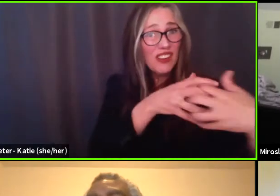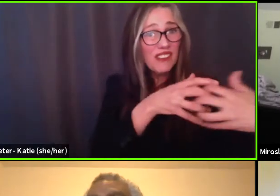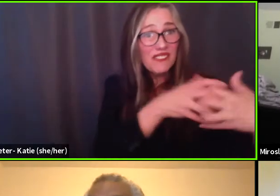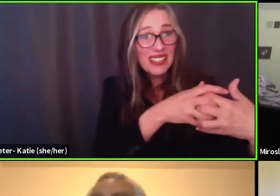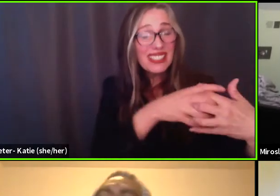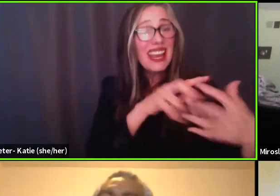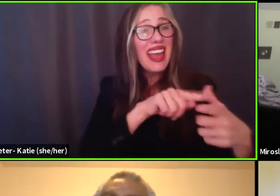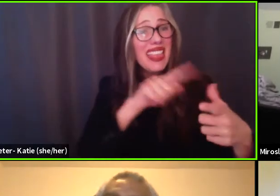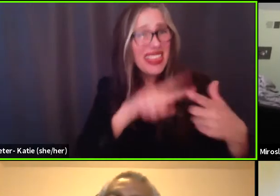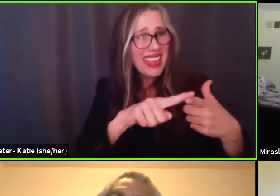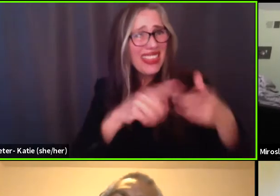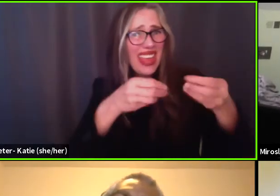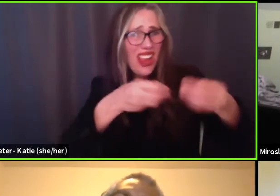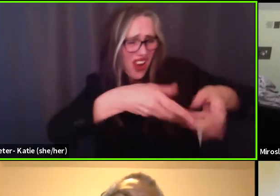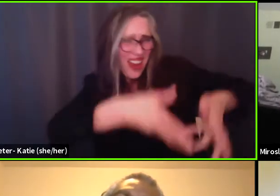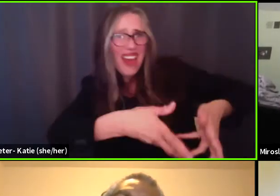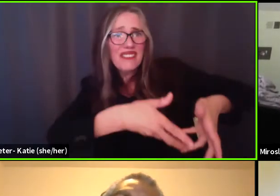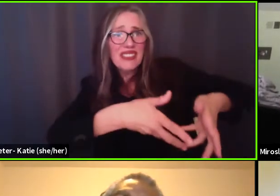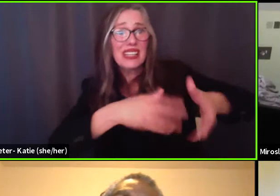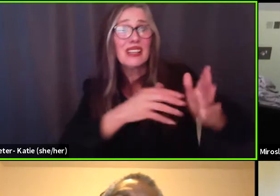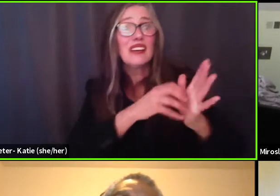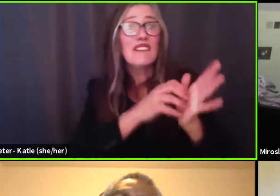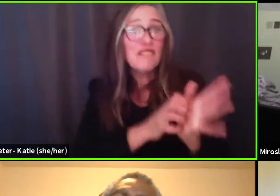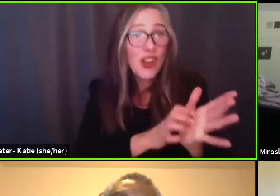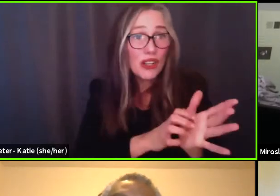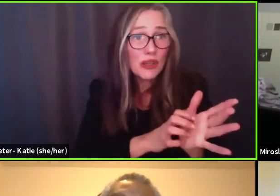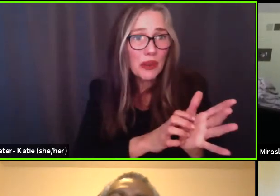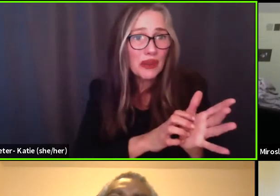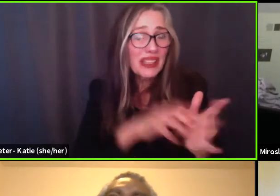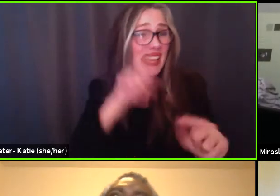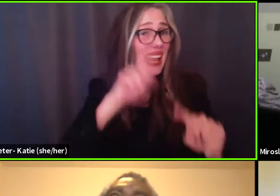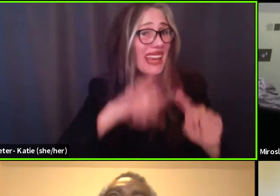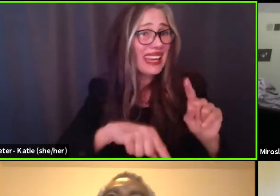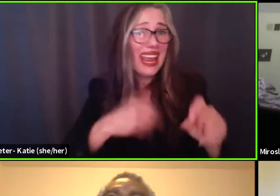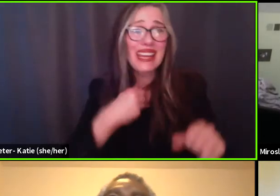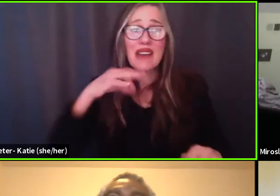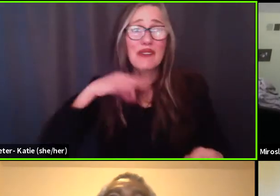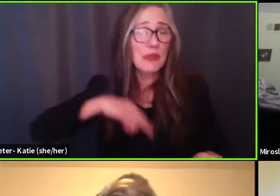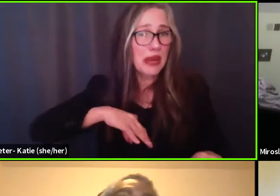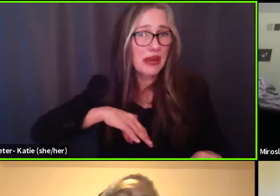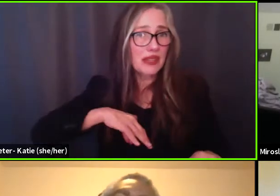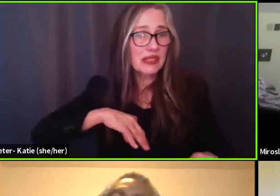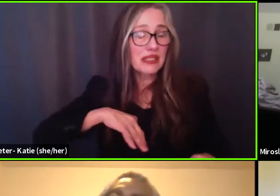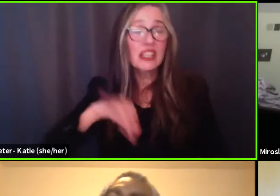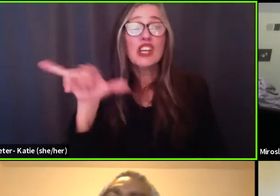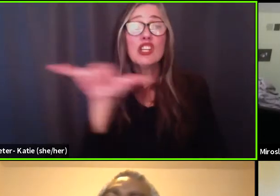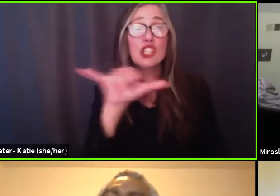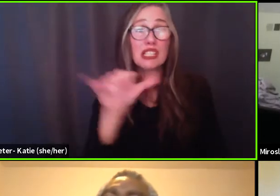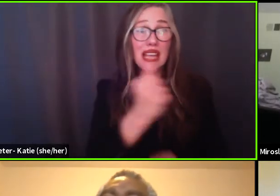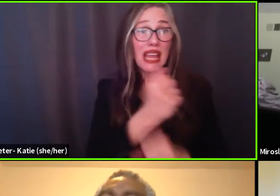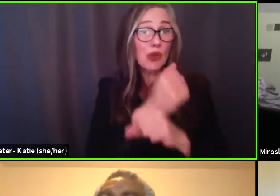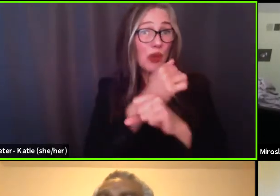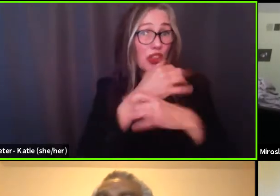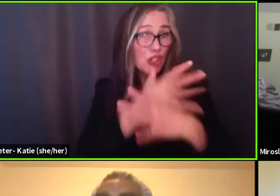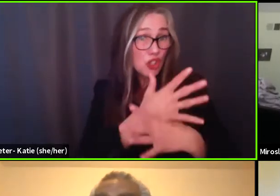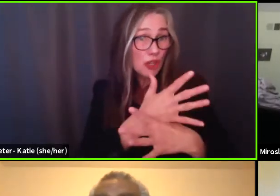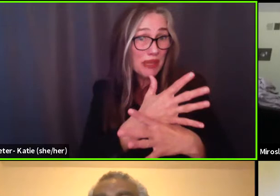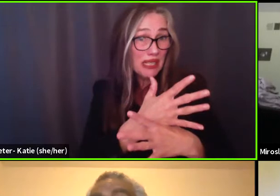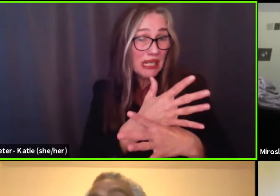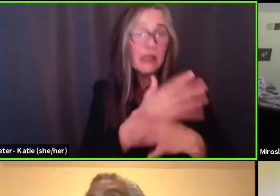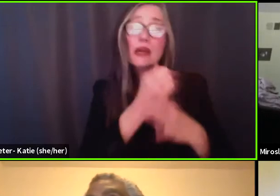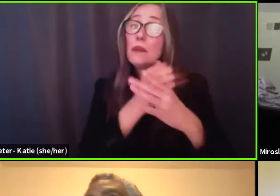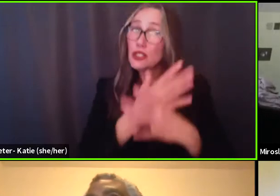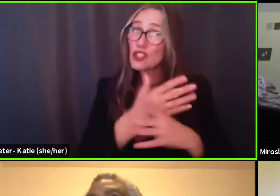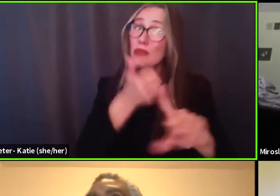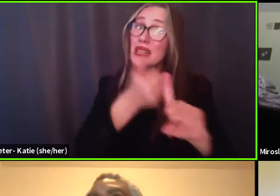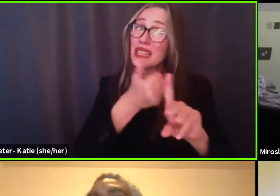prevent some although certainly not all of the resurgence of these ideas because of their longer commitment to interrogating their past i